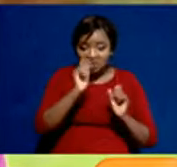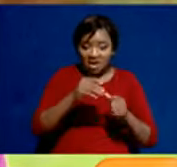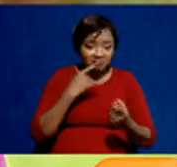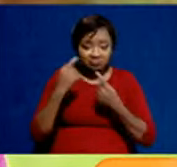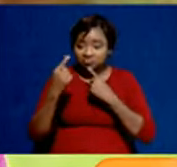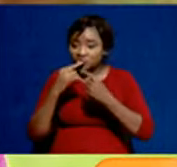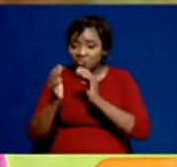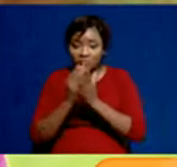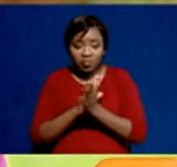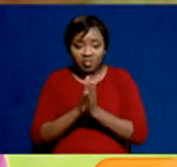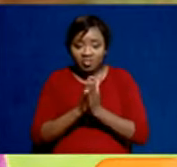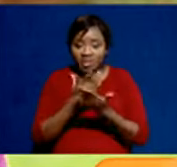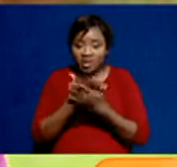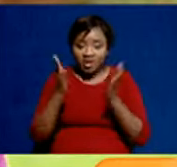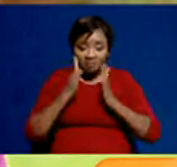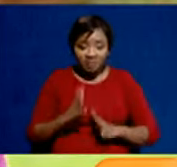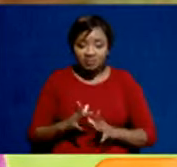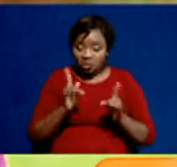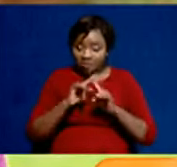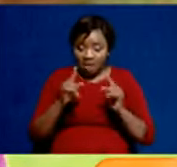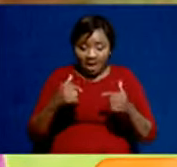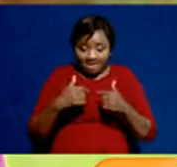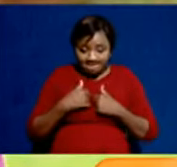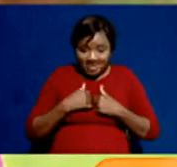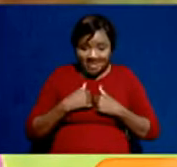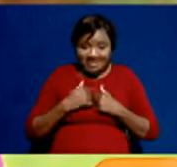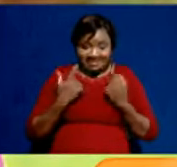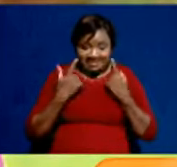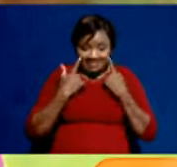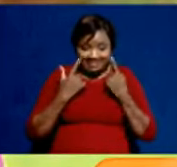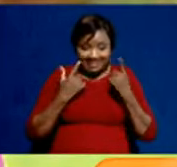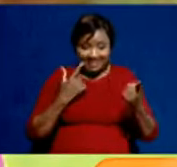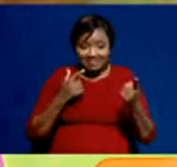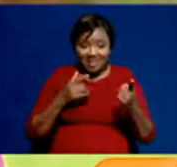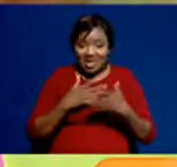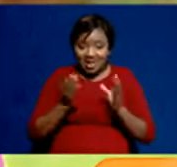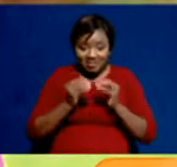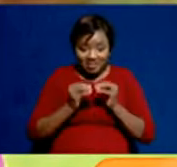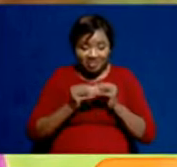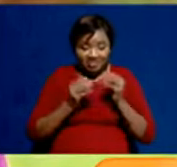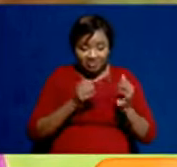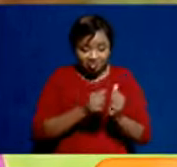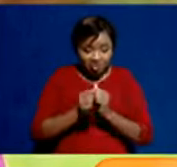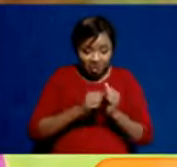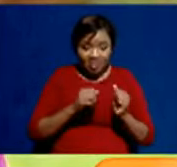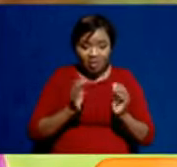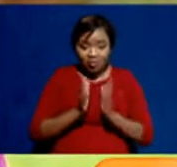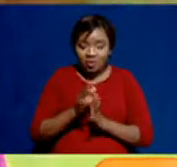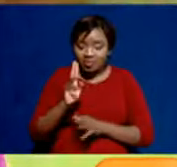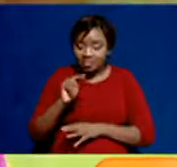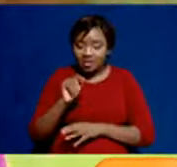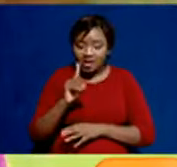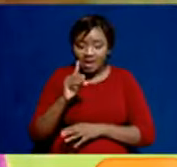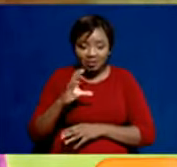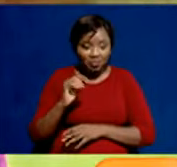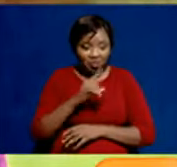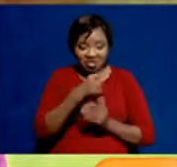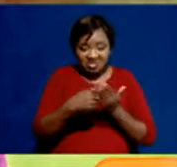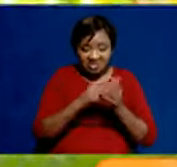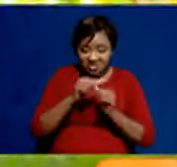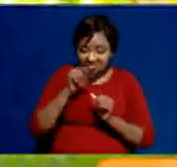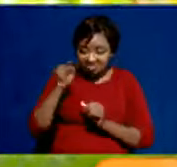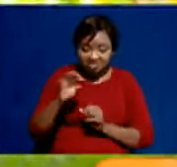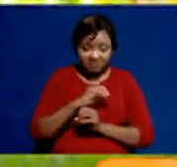talking? But I have not seen him in any of the meetings we have held to do with NADCO. Yeah. Does he still